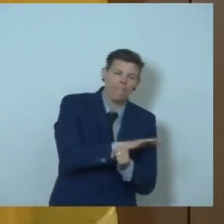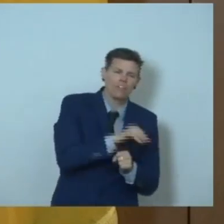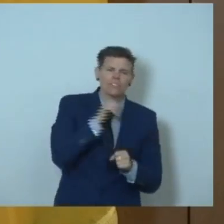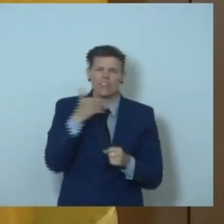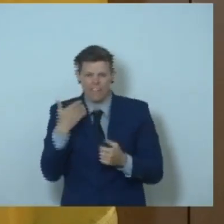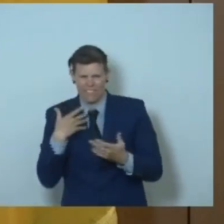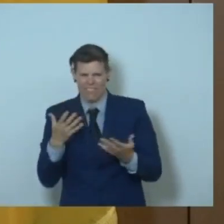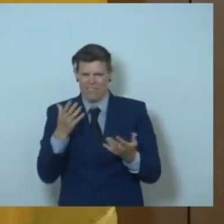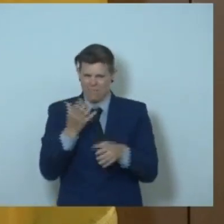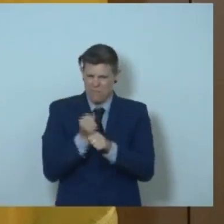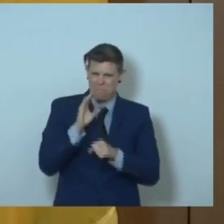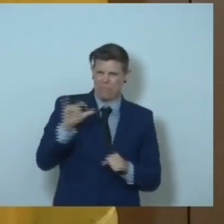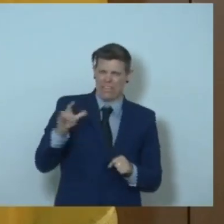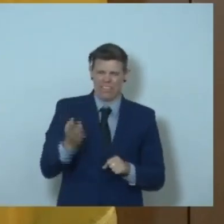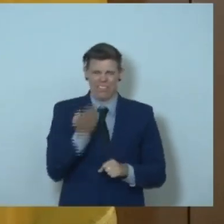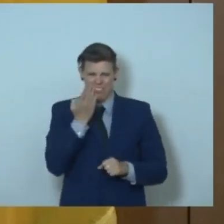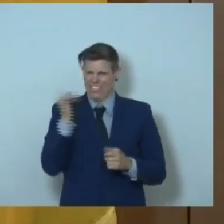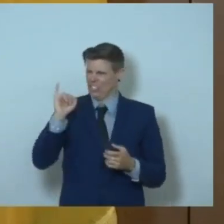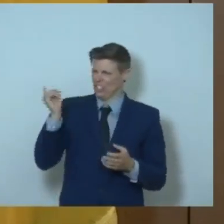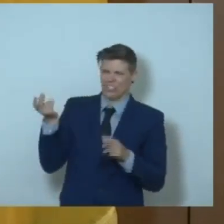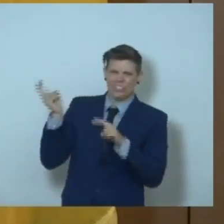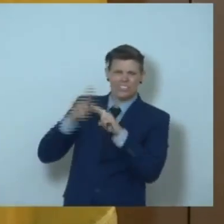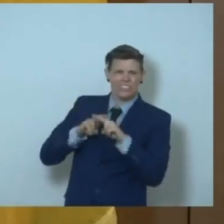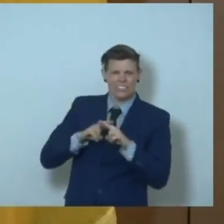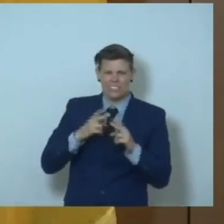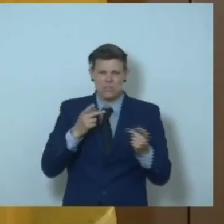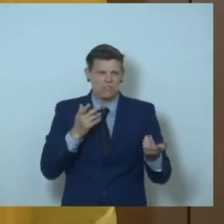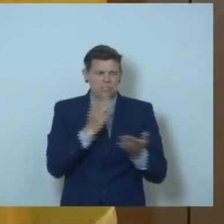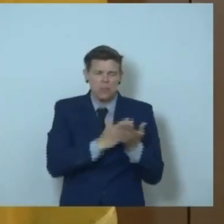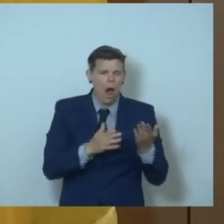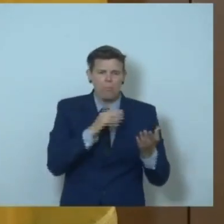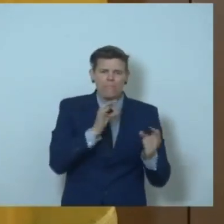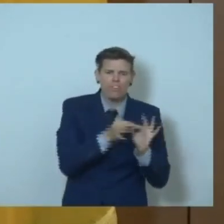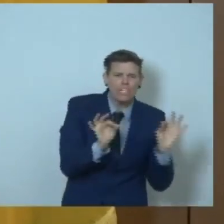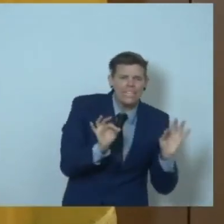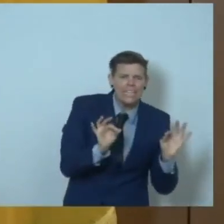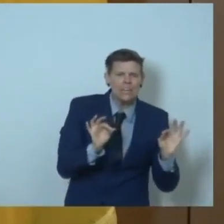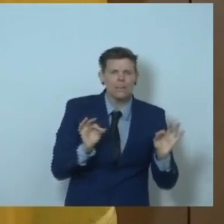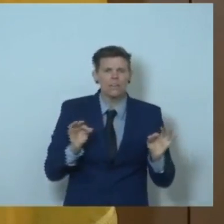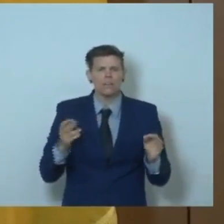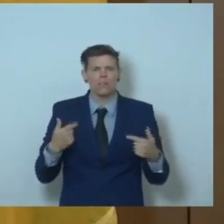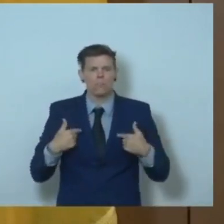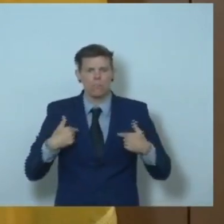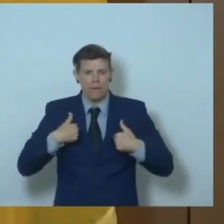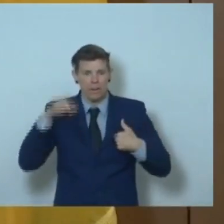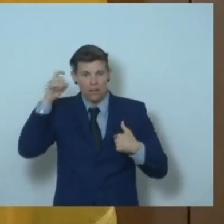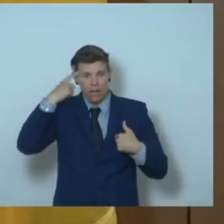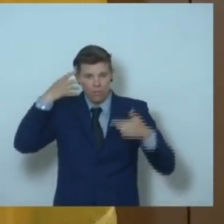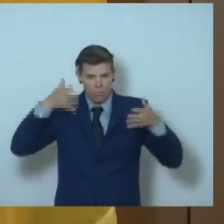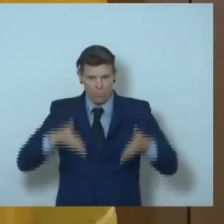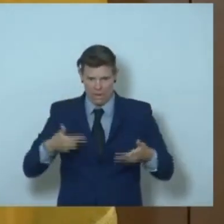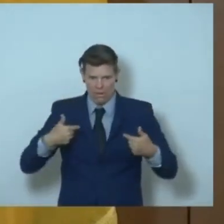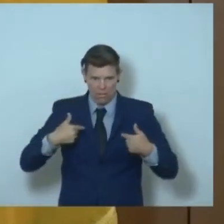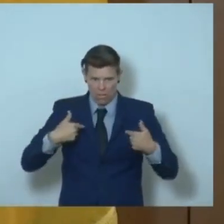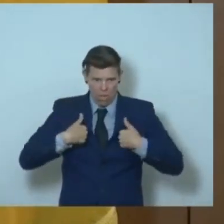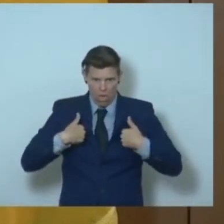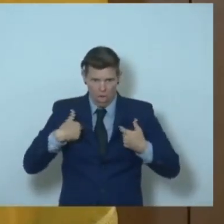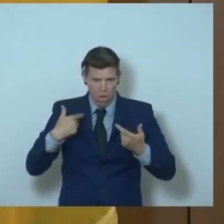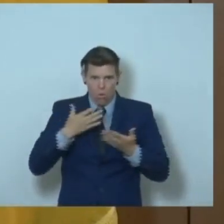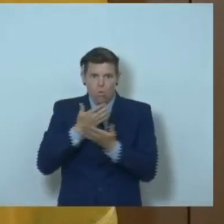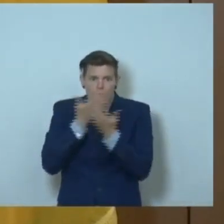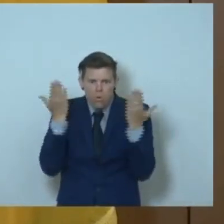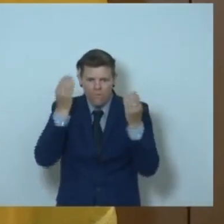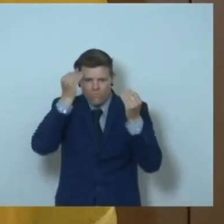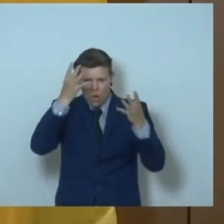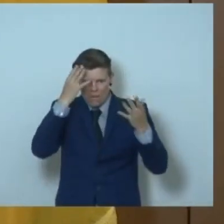or increases in their insurance coverage, and some don't, and then I don't get any information, I being the state, so we know what's going